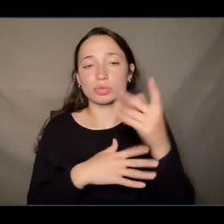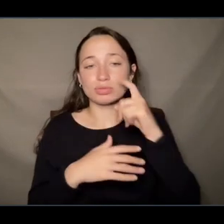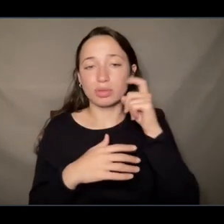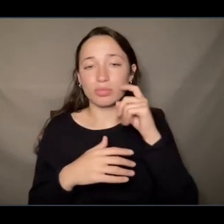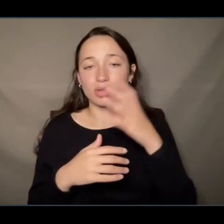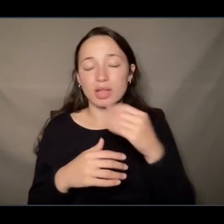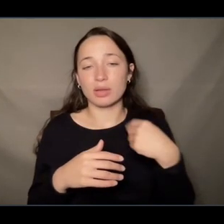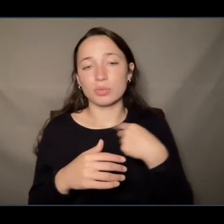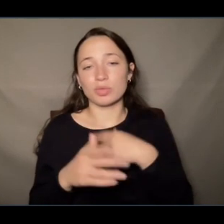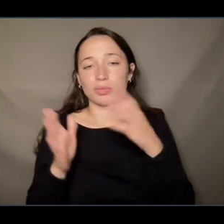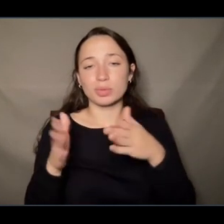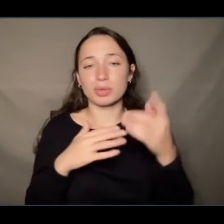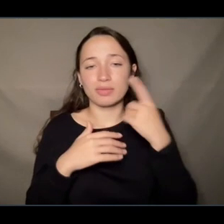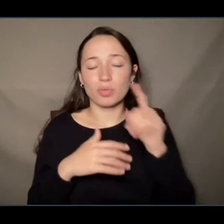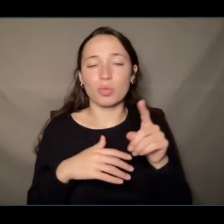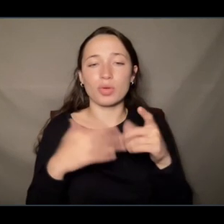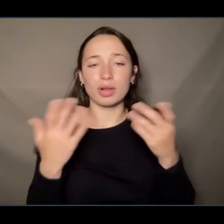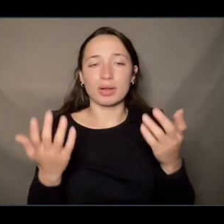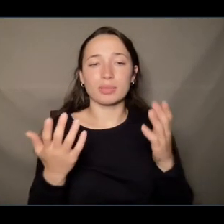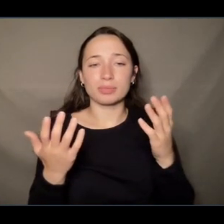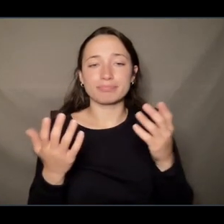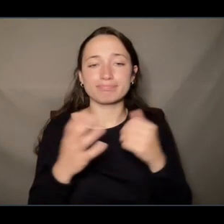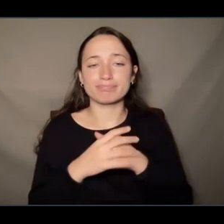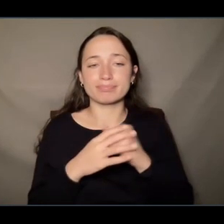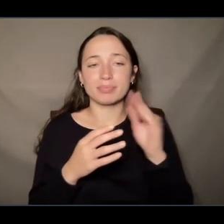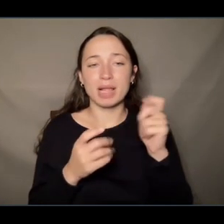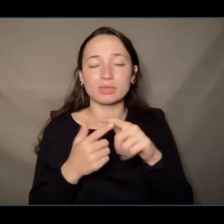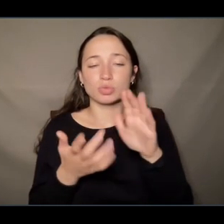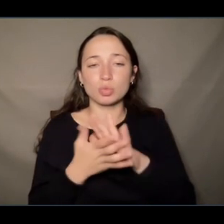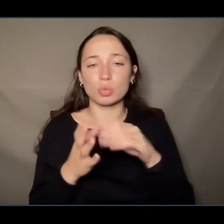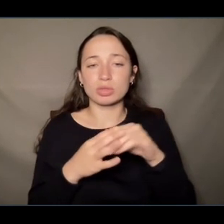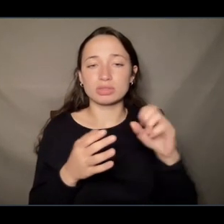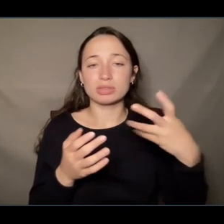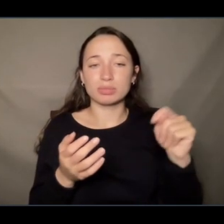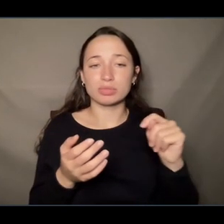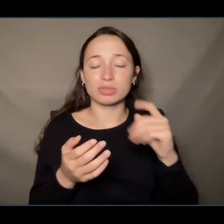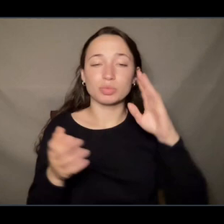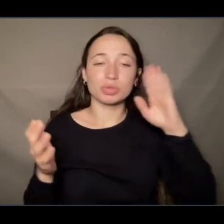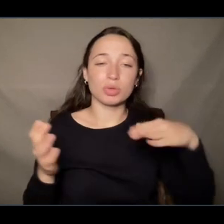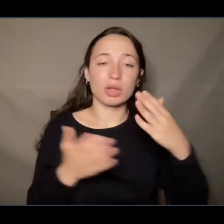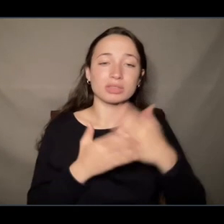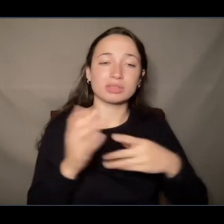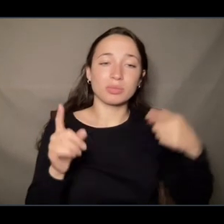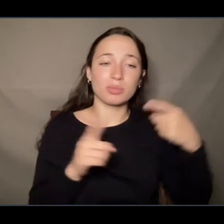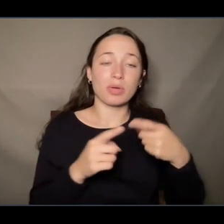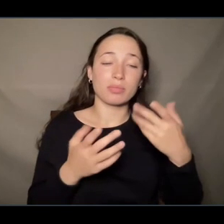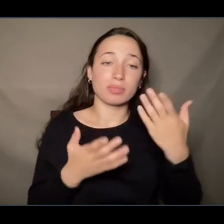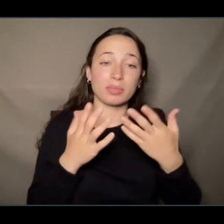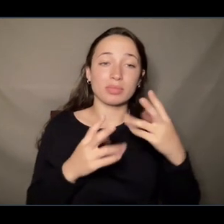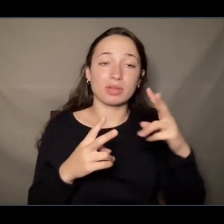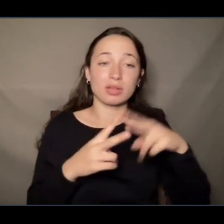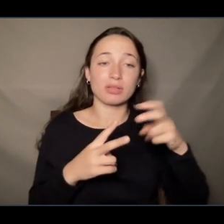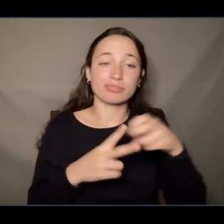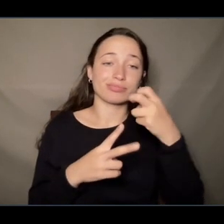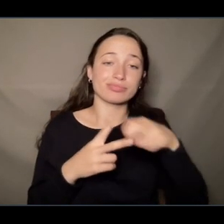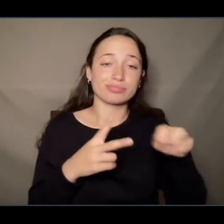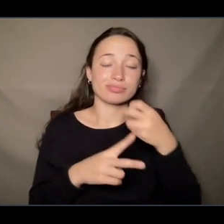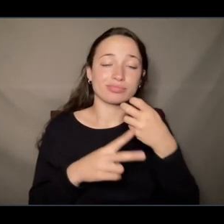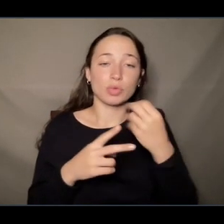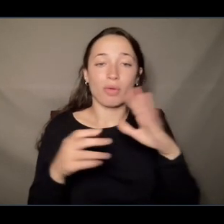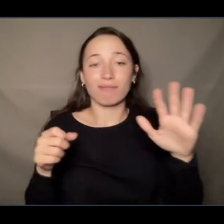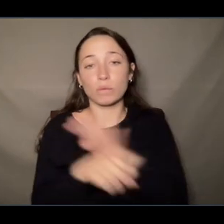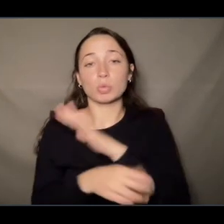summer, and then are preparing for back to school in September. We know at some point